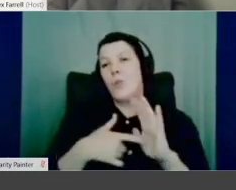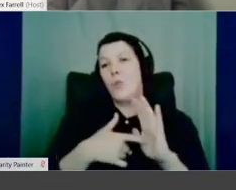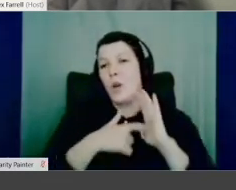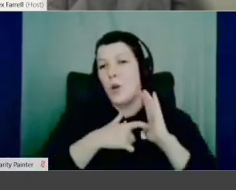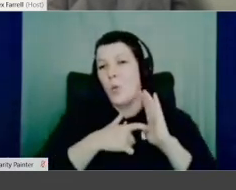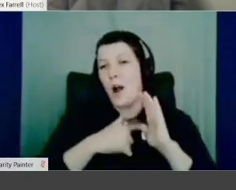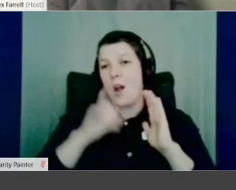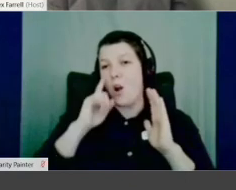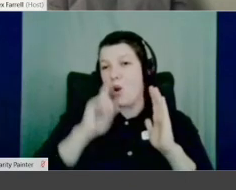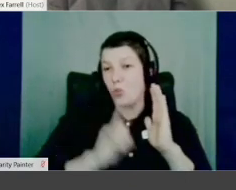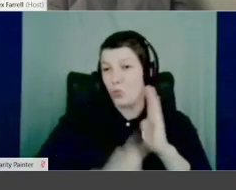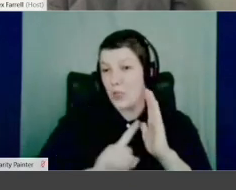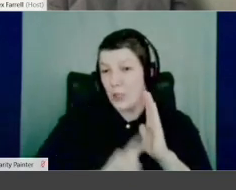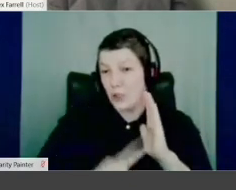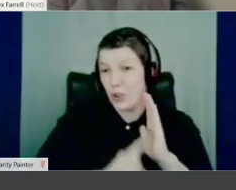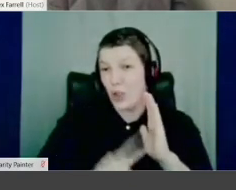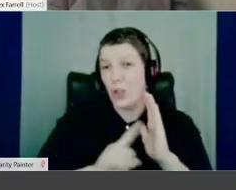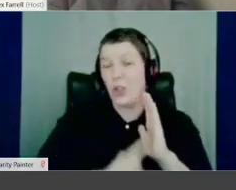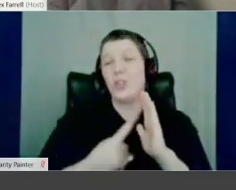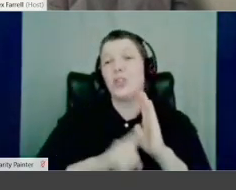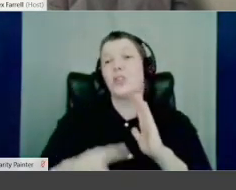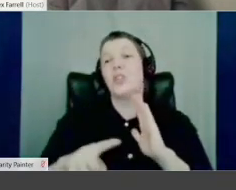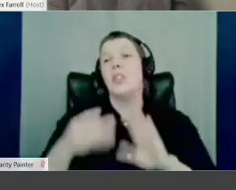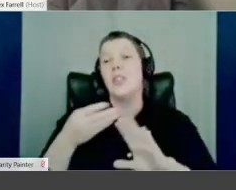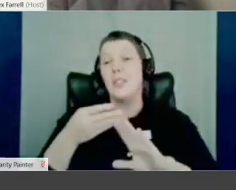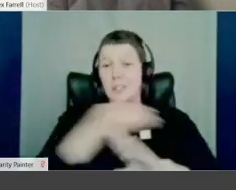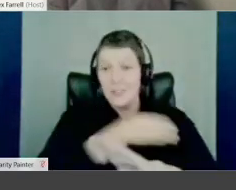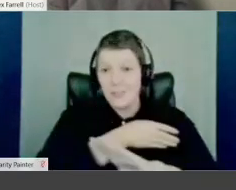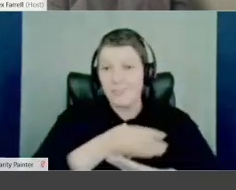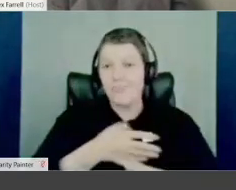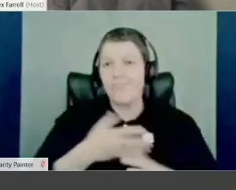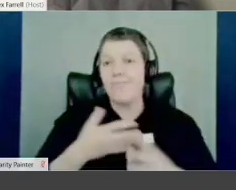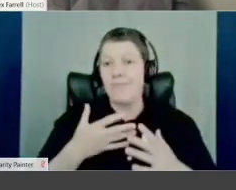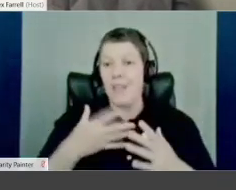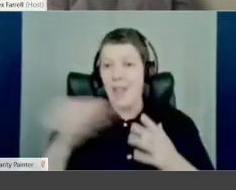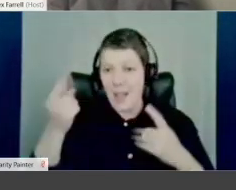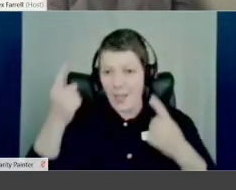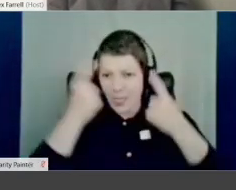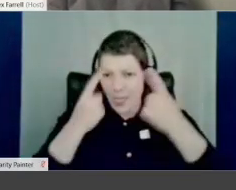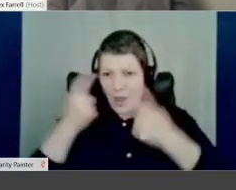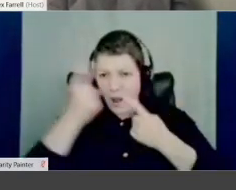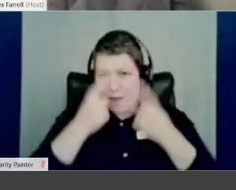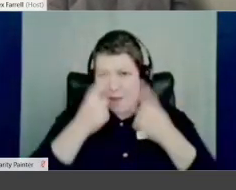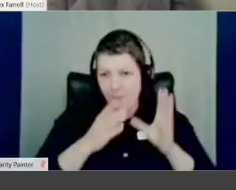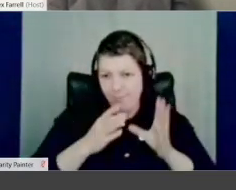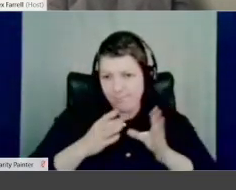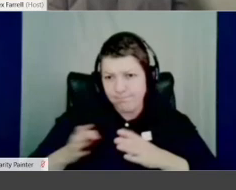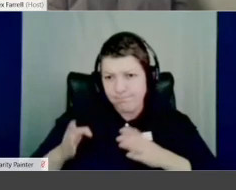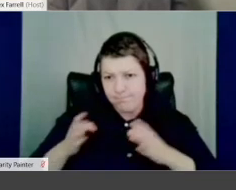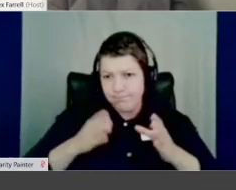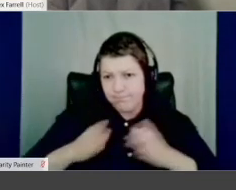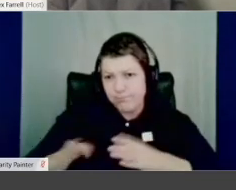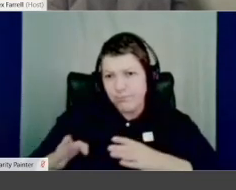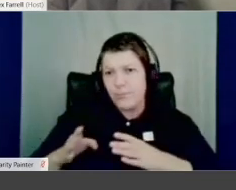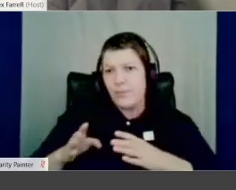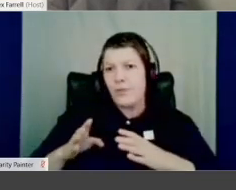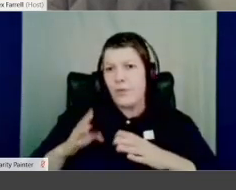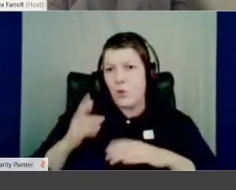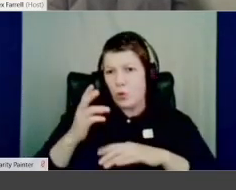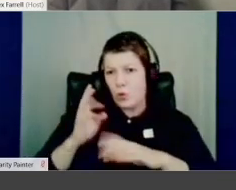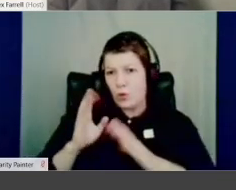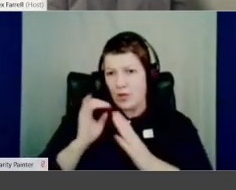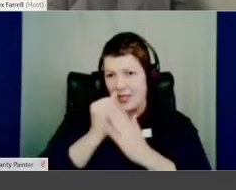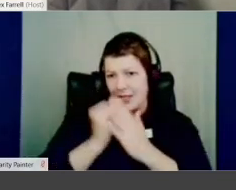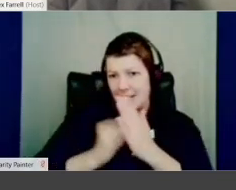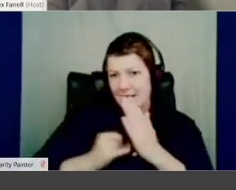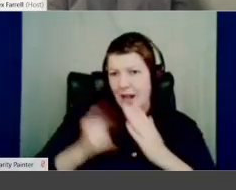go in and make something that works both visually well and textually well and orally well and all of